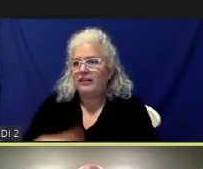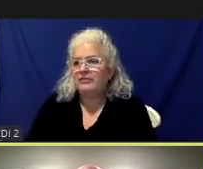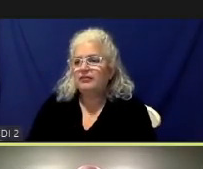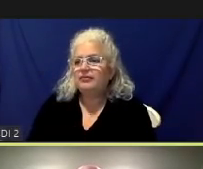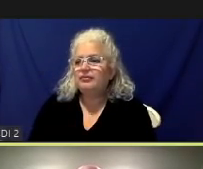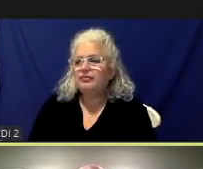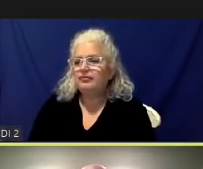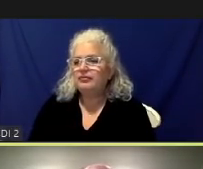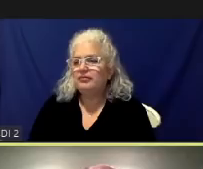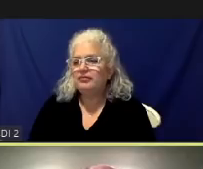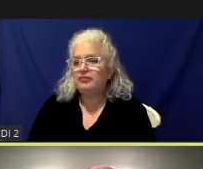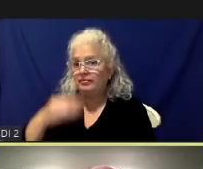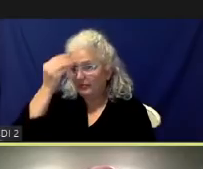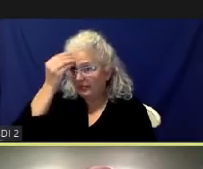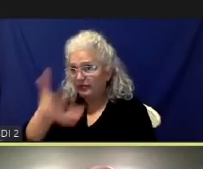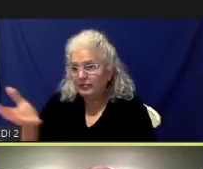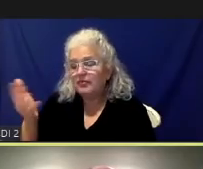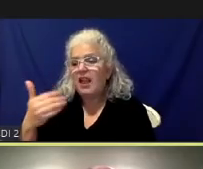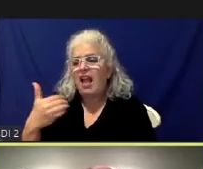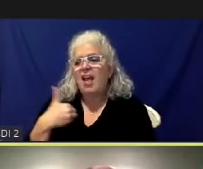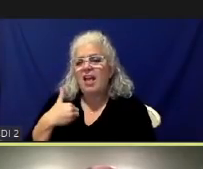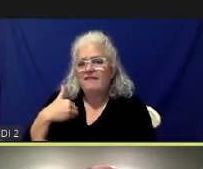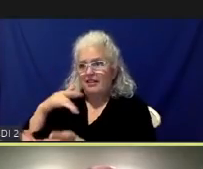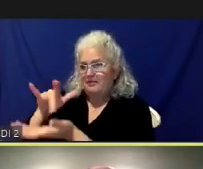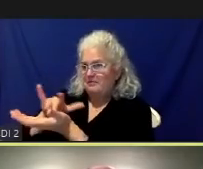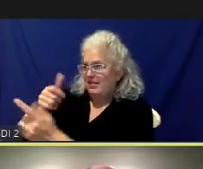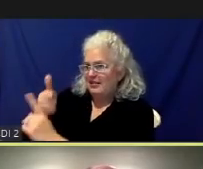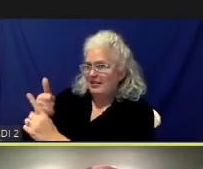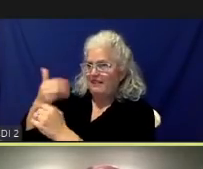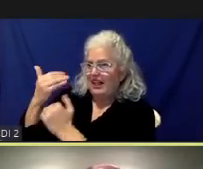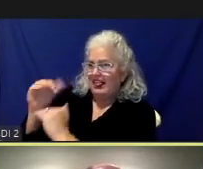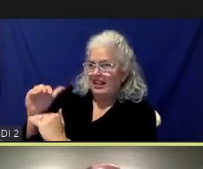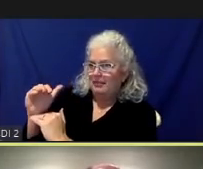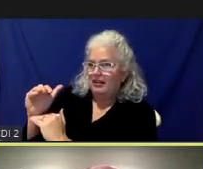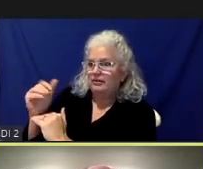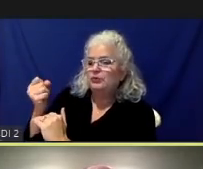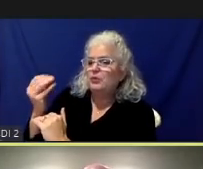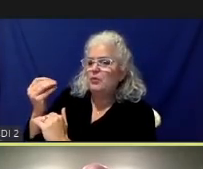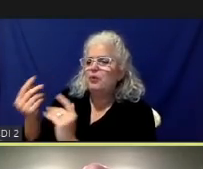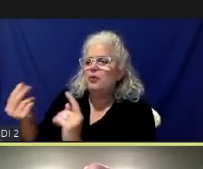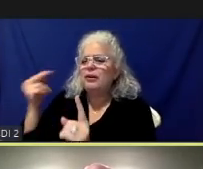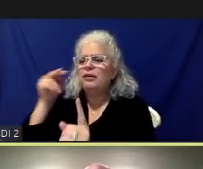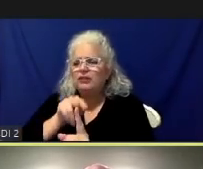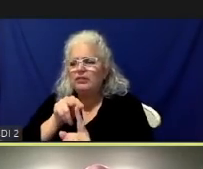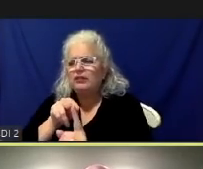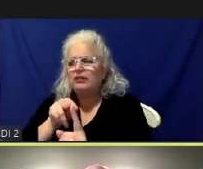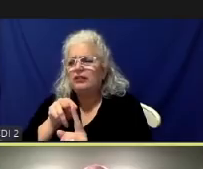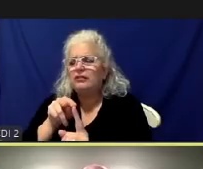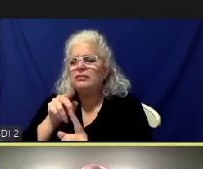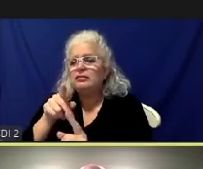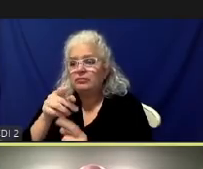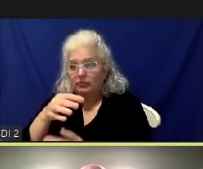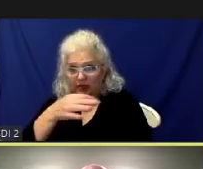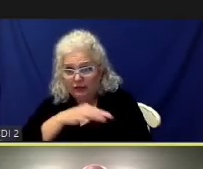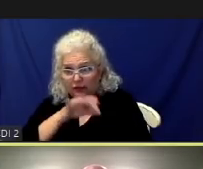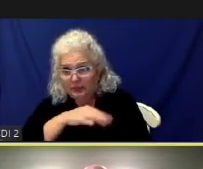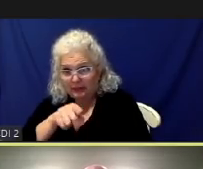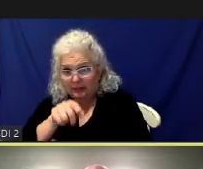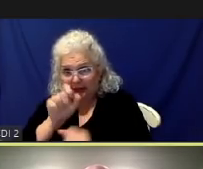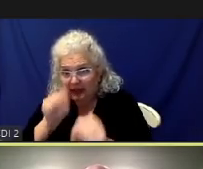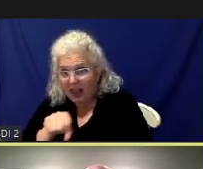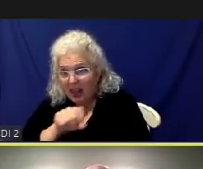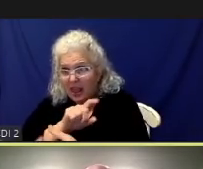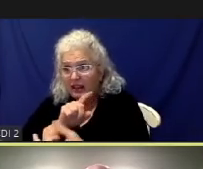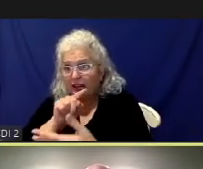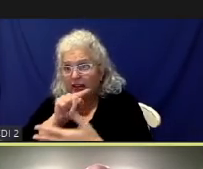important. You'll go through, next slide, please. You'll enter into the registration area. So this is the